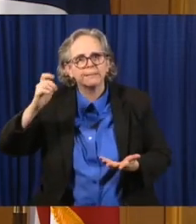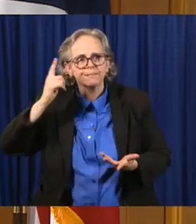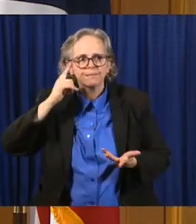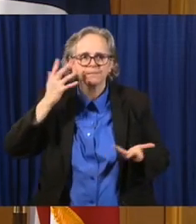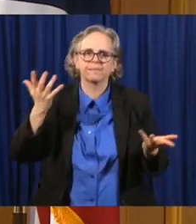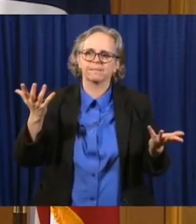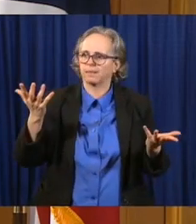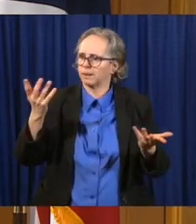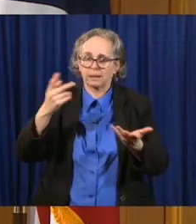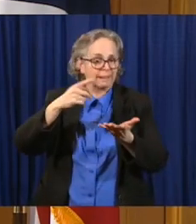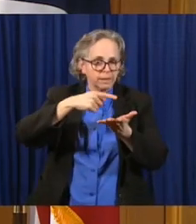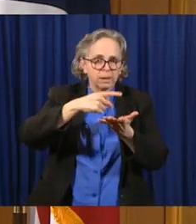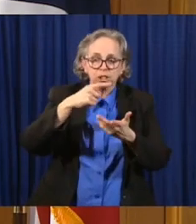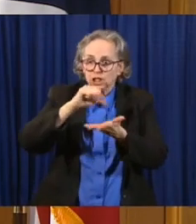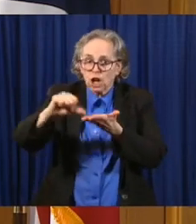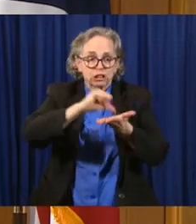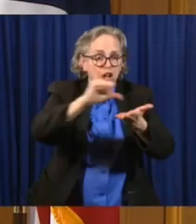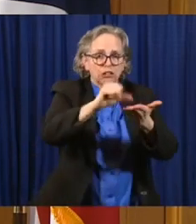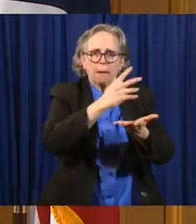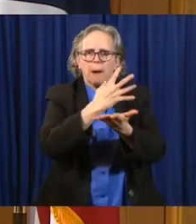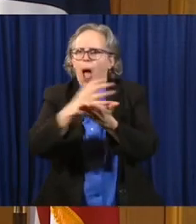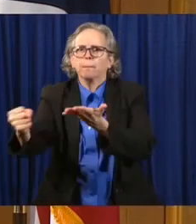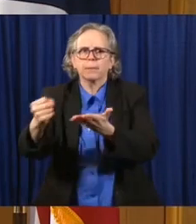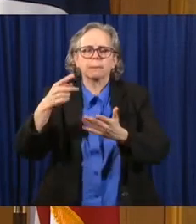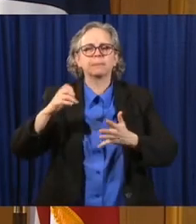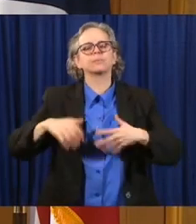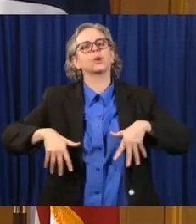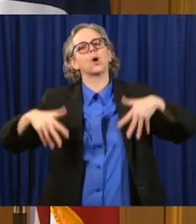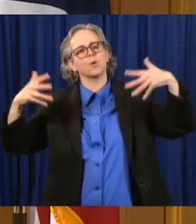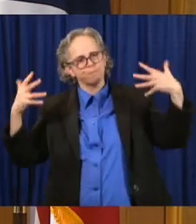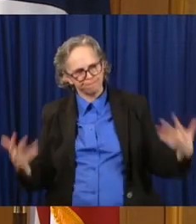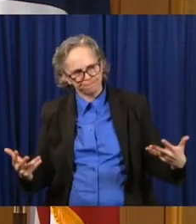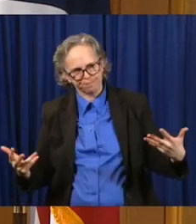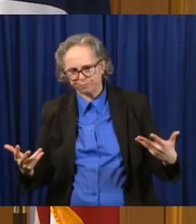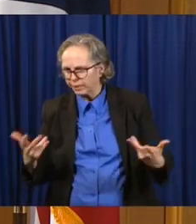We have seen in the last week,